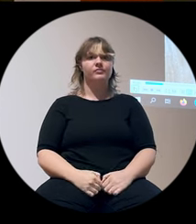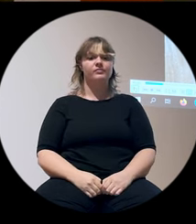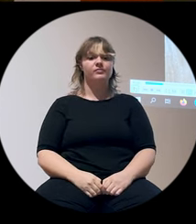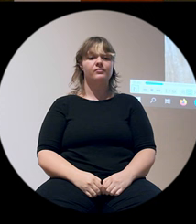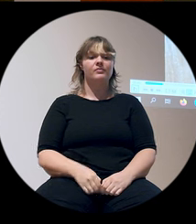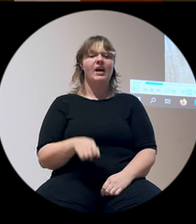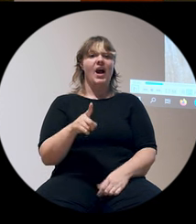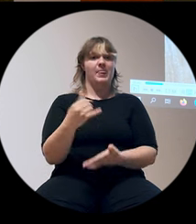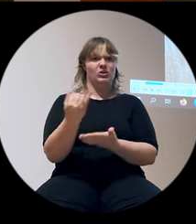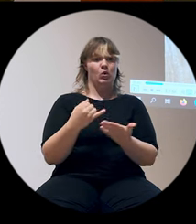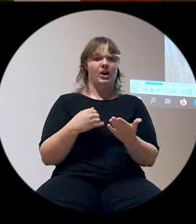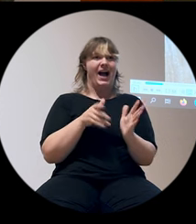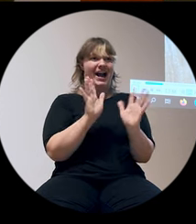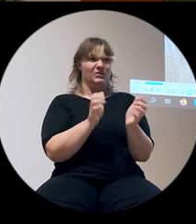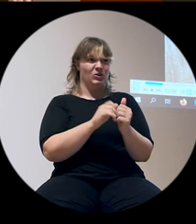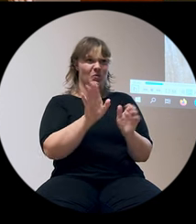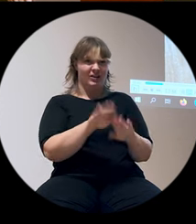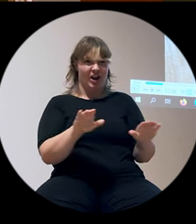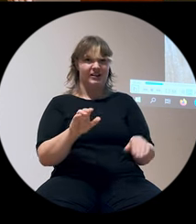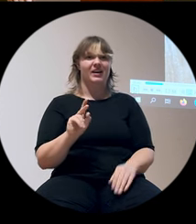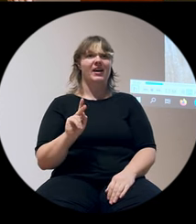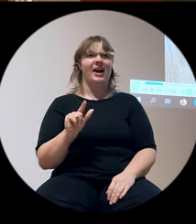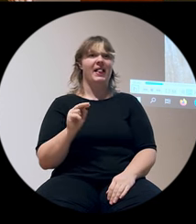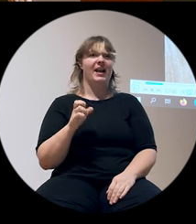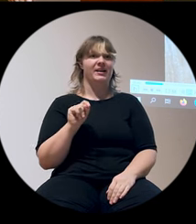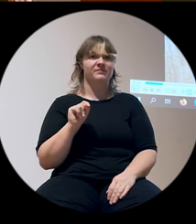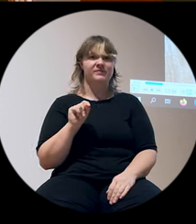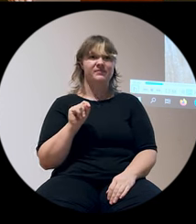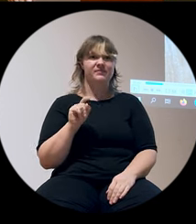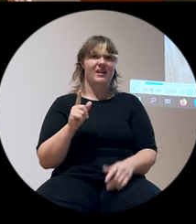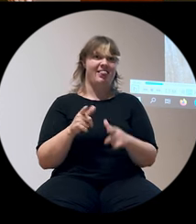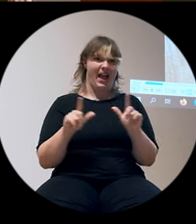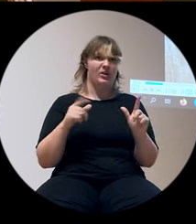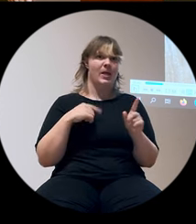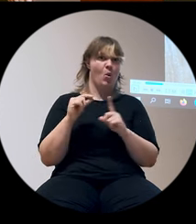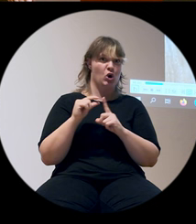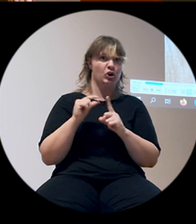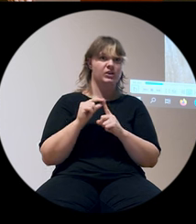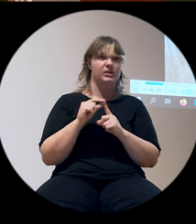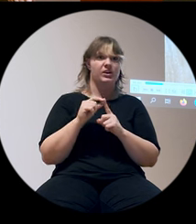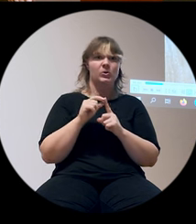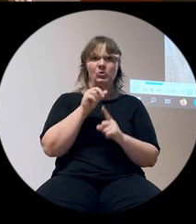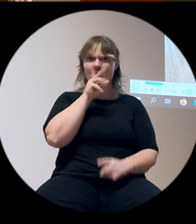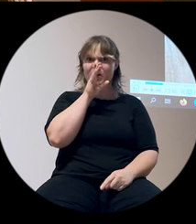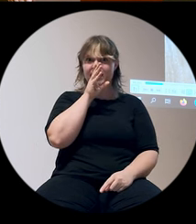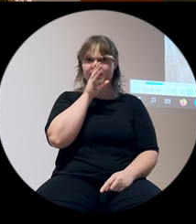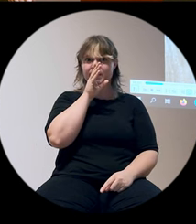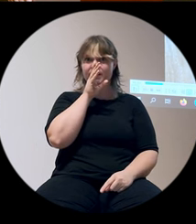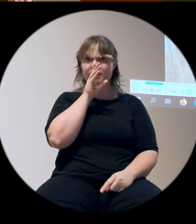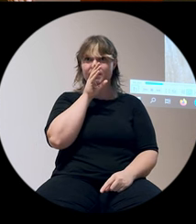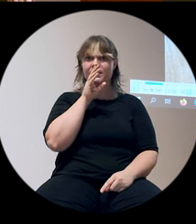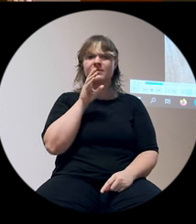In this work, I speak to my child in Tlingit. The language and the words spoken